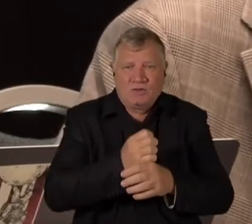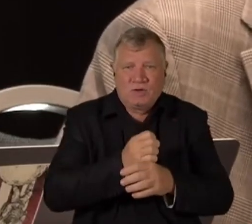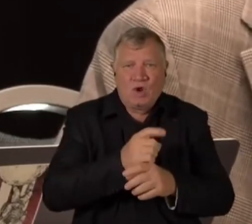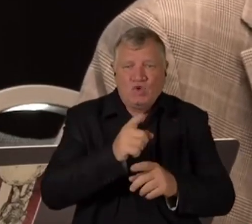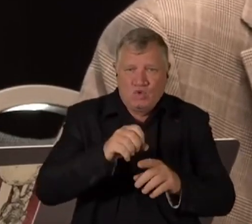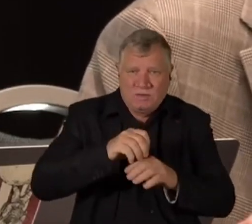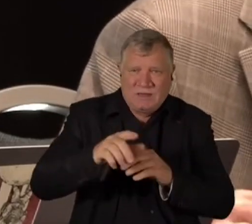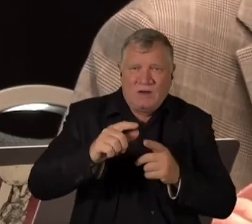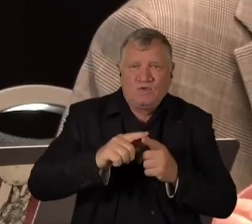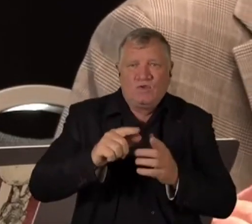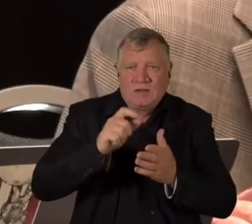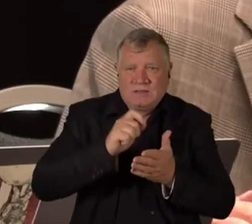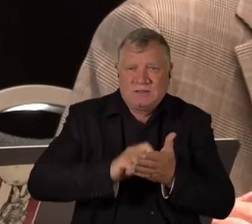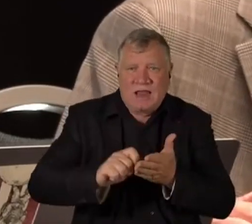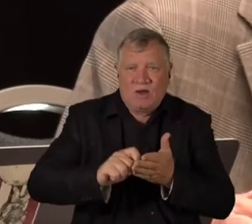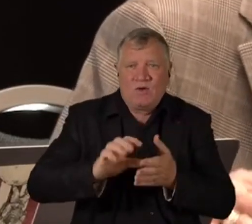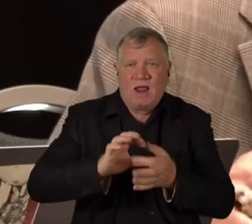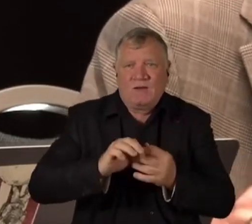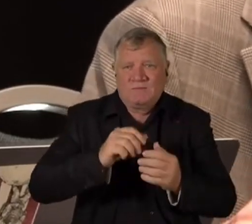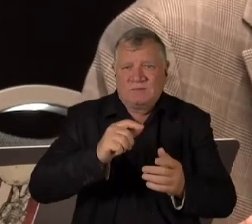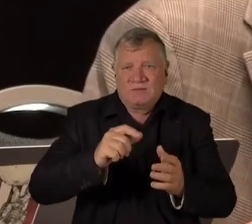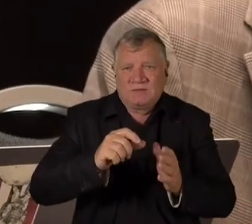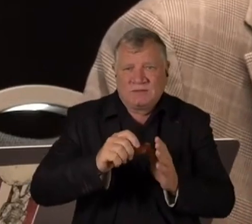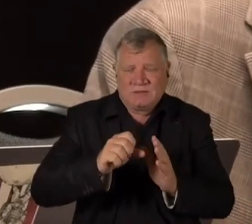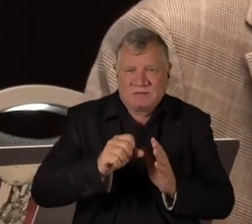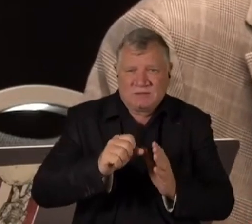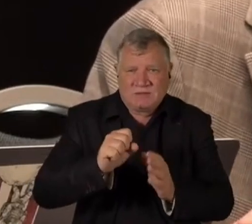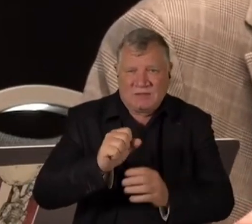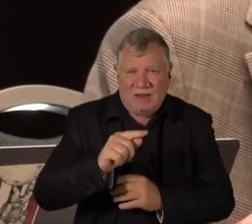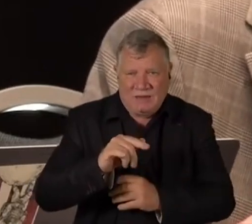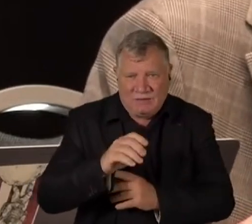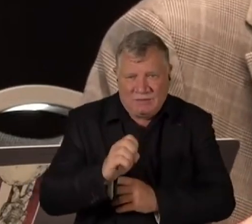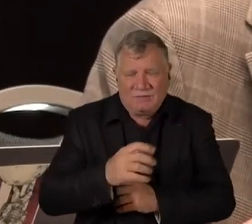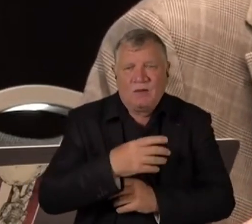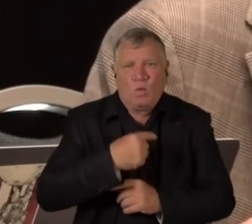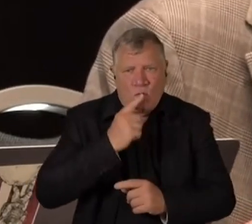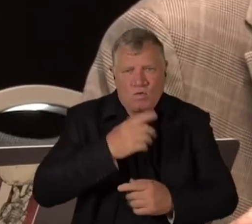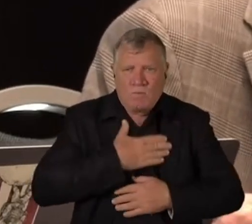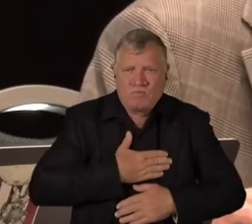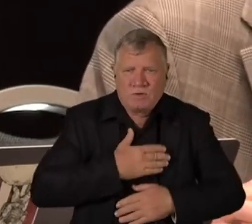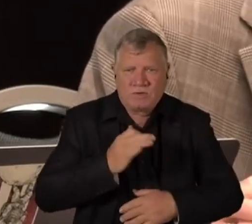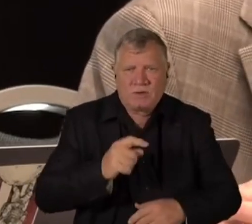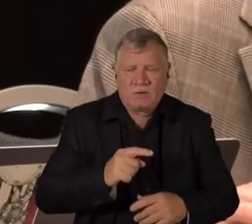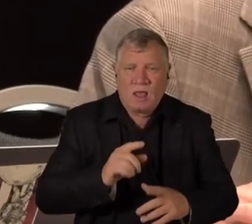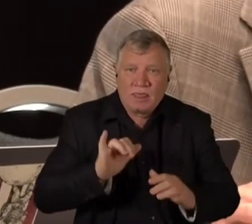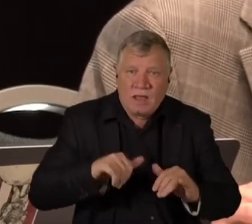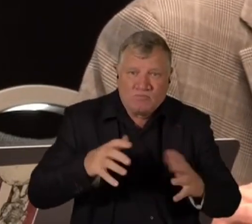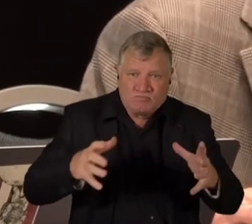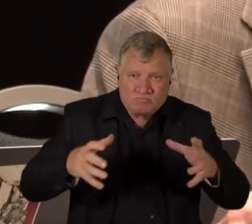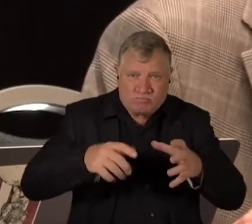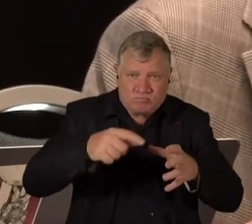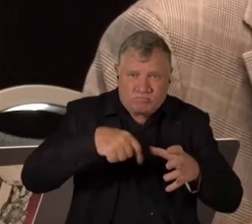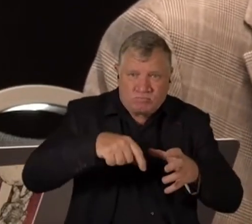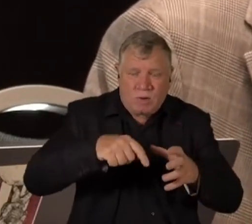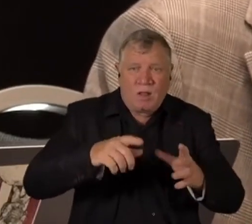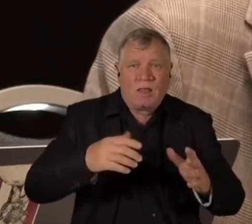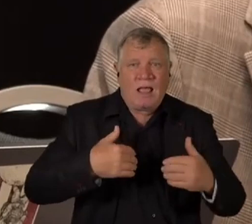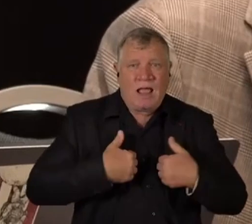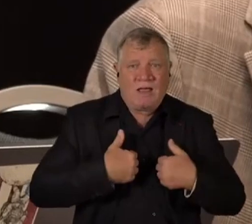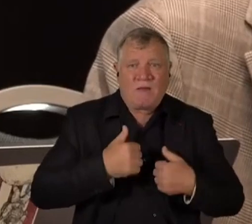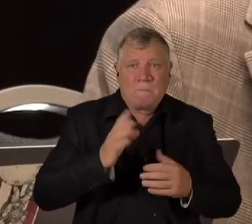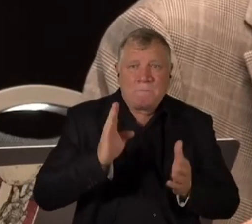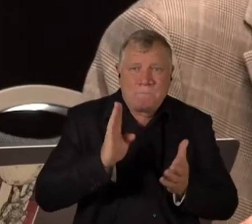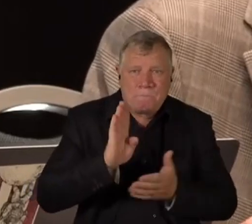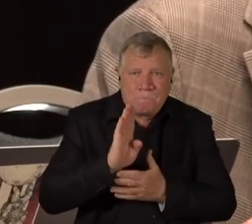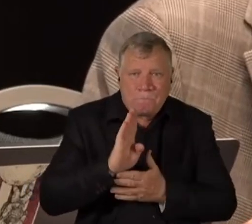of State, which is how important the issue is, and we appreciate it. The challenge is that we have billions of